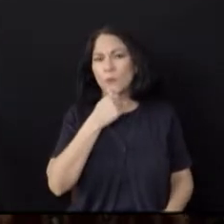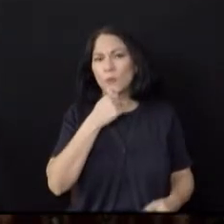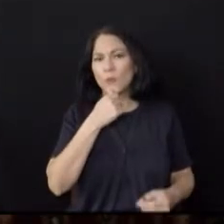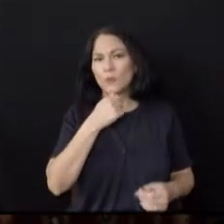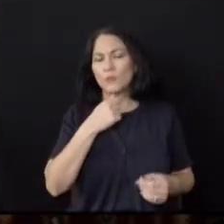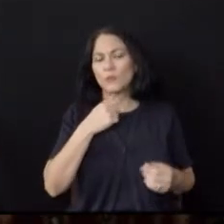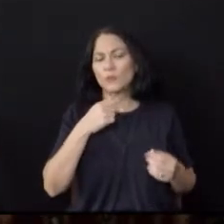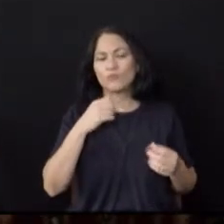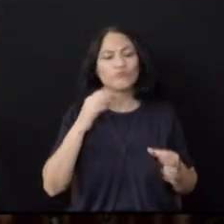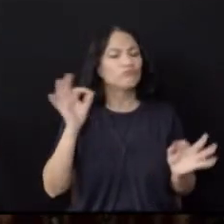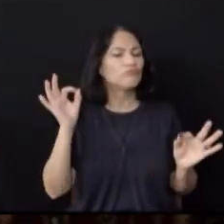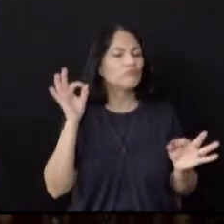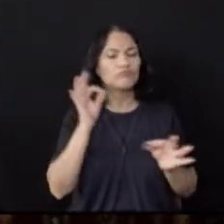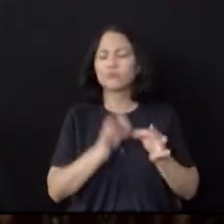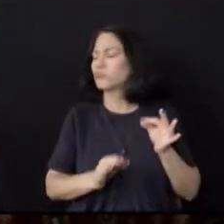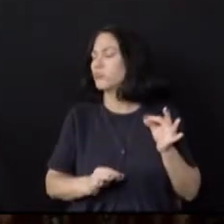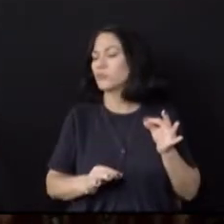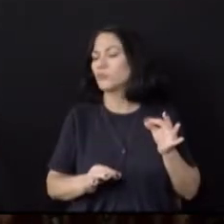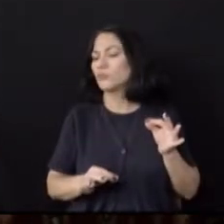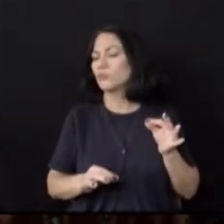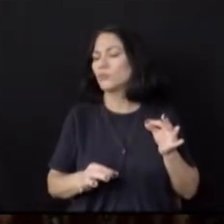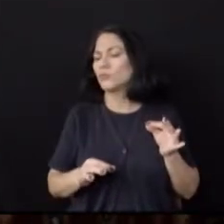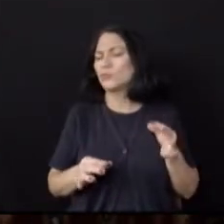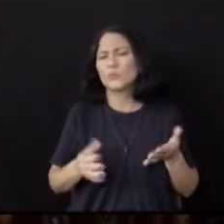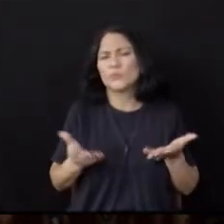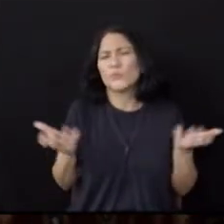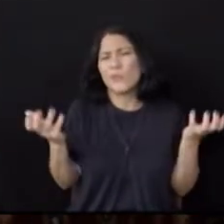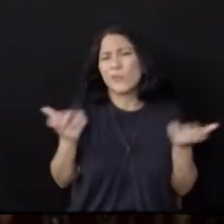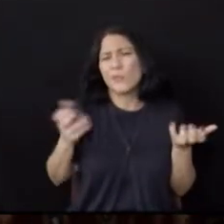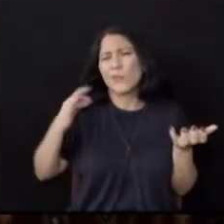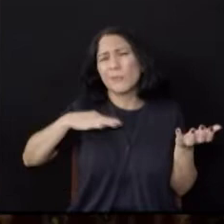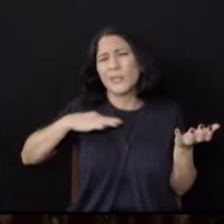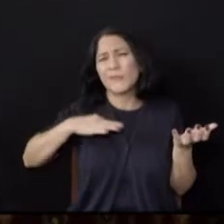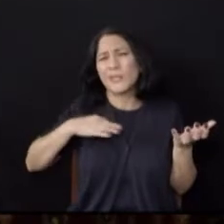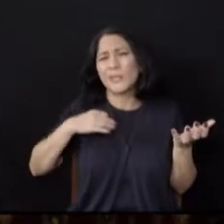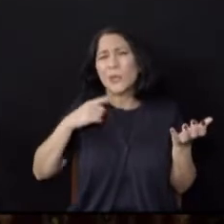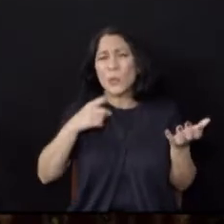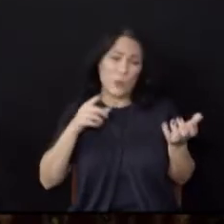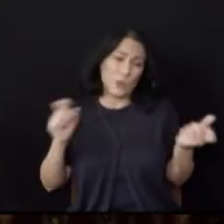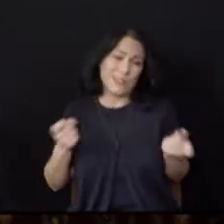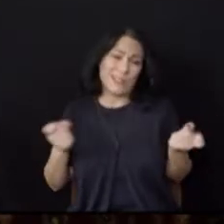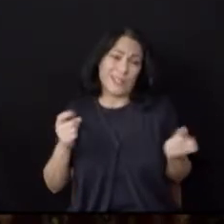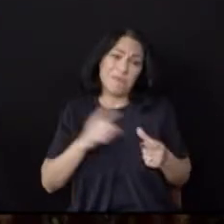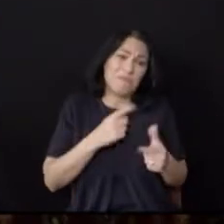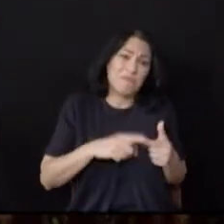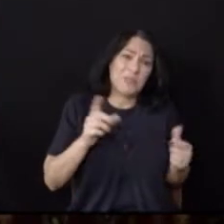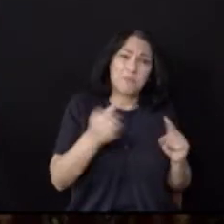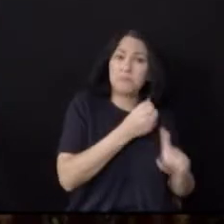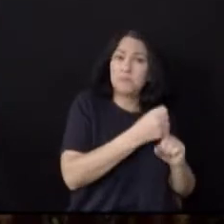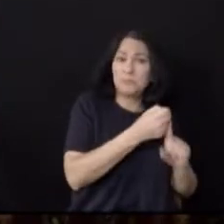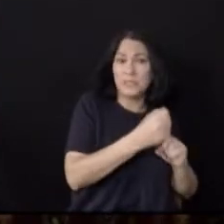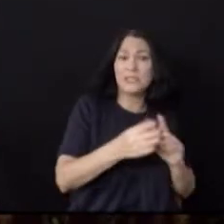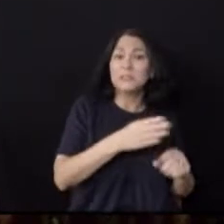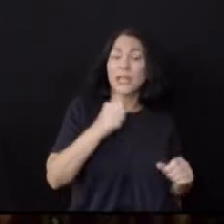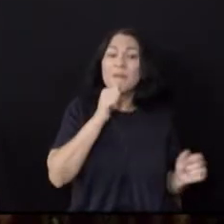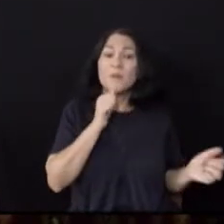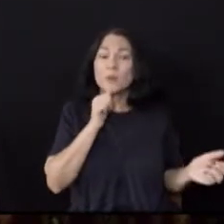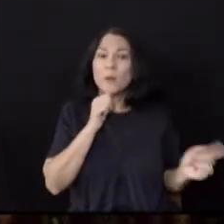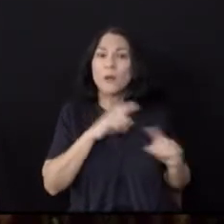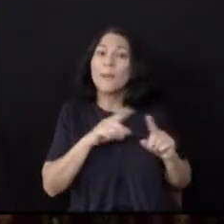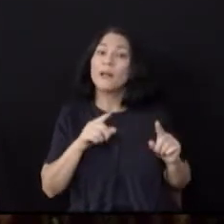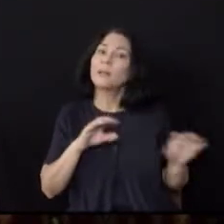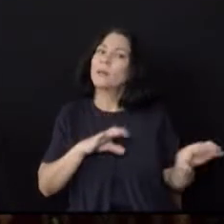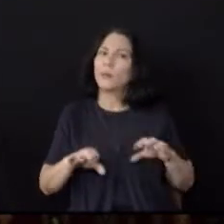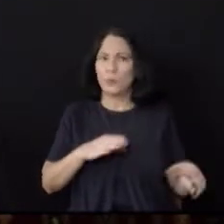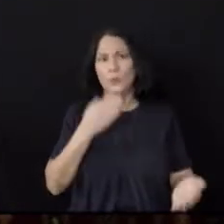unjustly. For what credit is it if when you sin and are beaten for it, you endure? But if when you do good and suffer